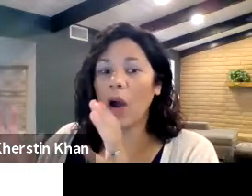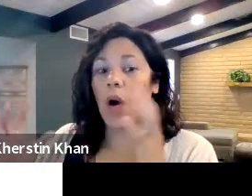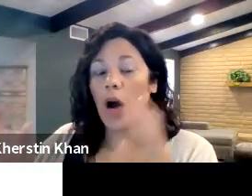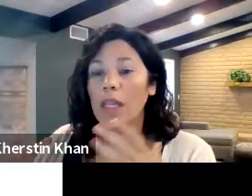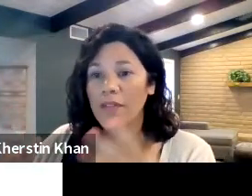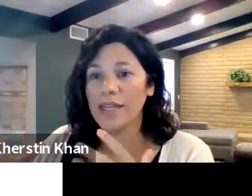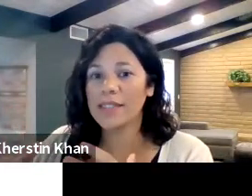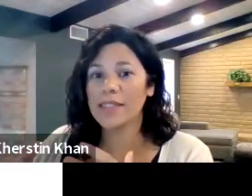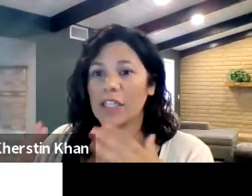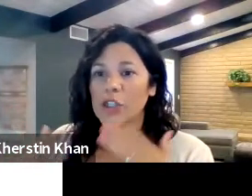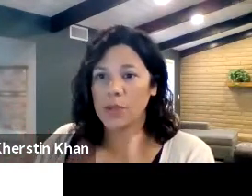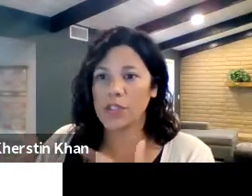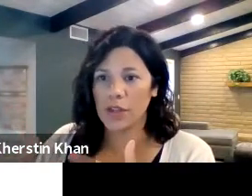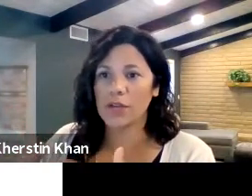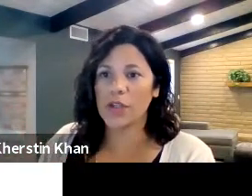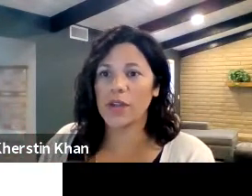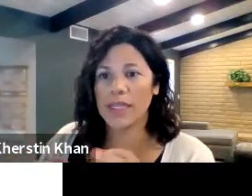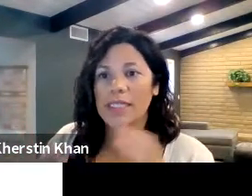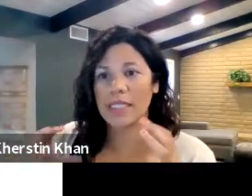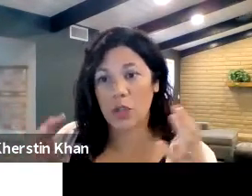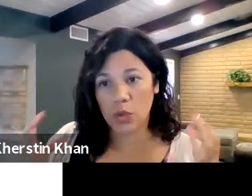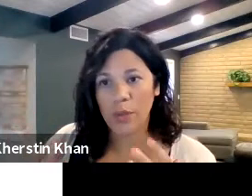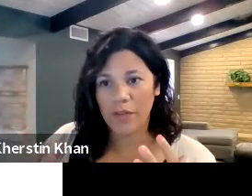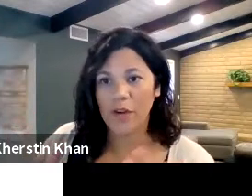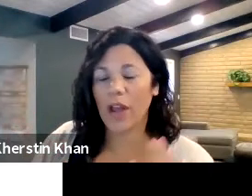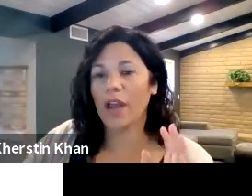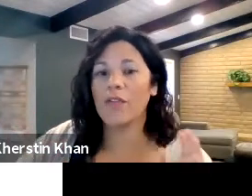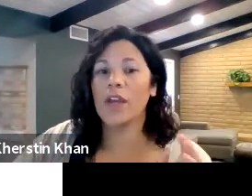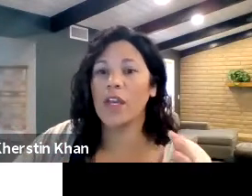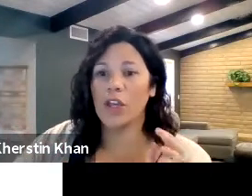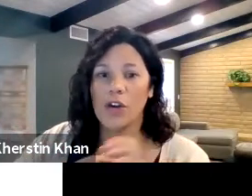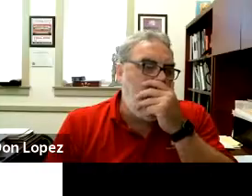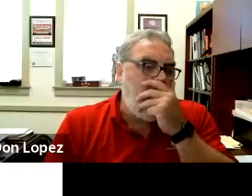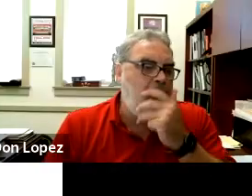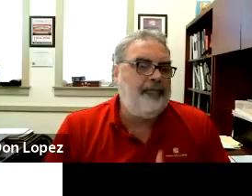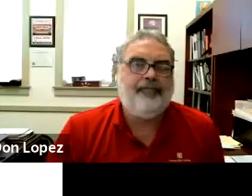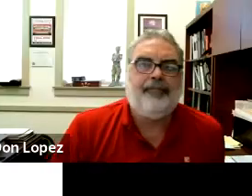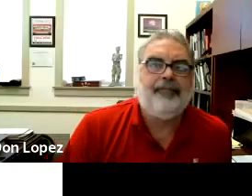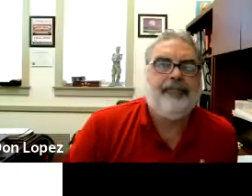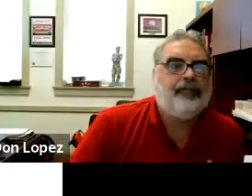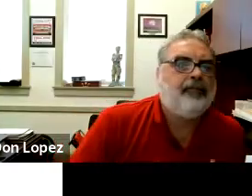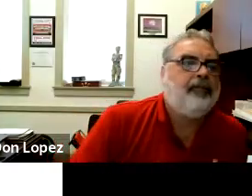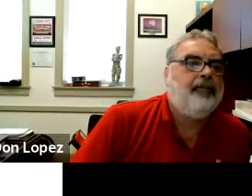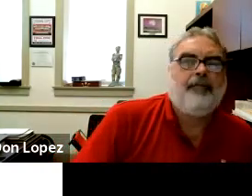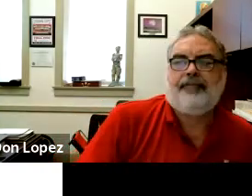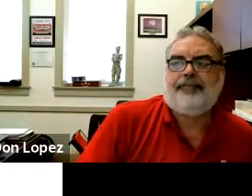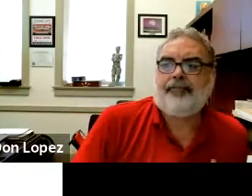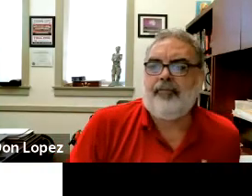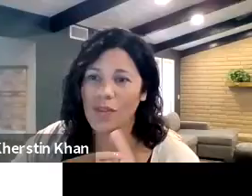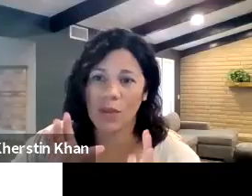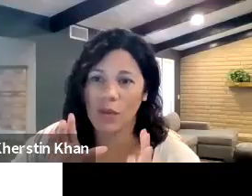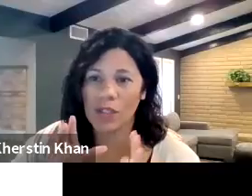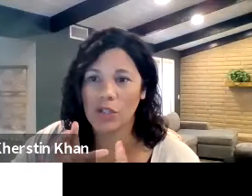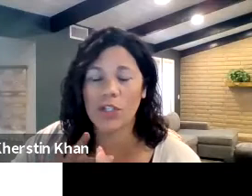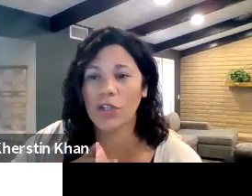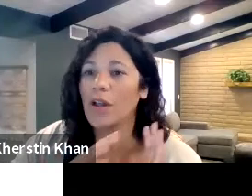how all of us contribute to those. So like it's this group effort of even something like course success, and you